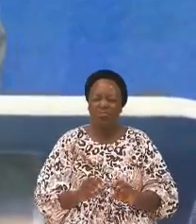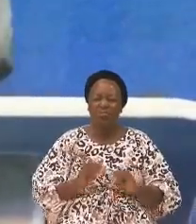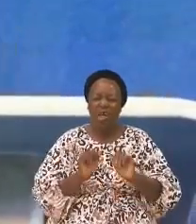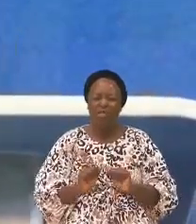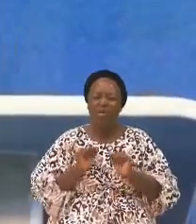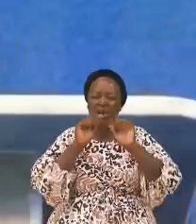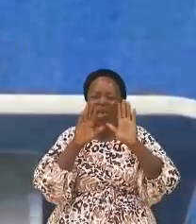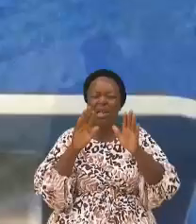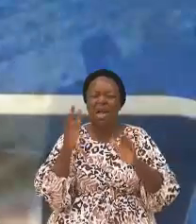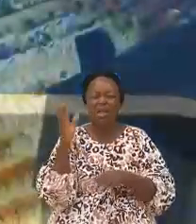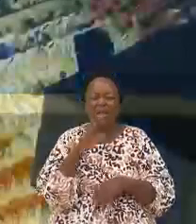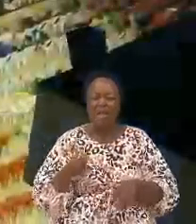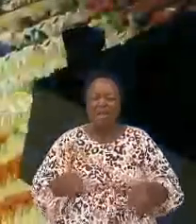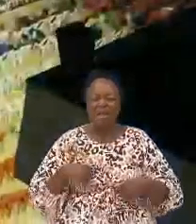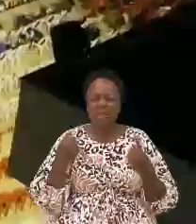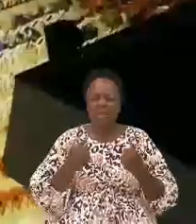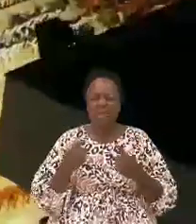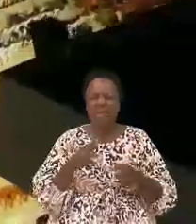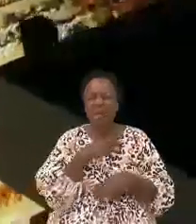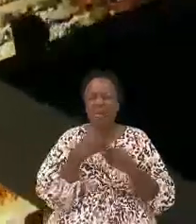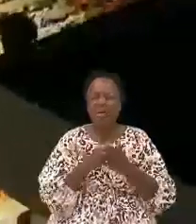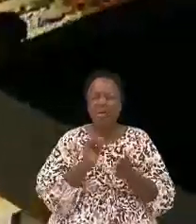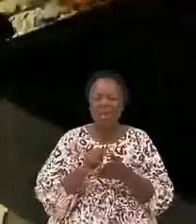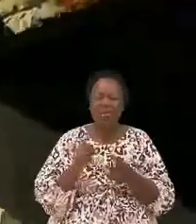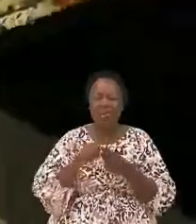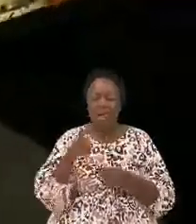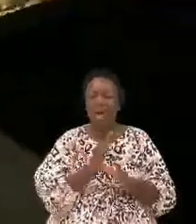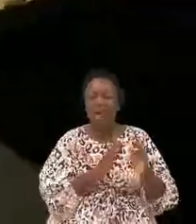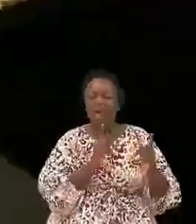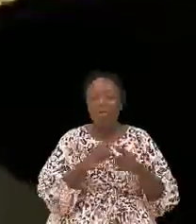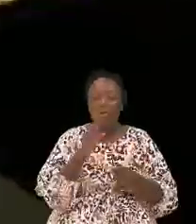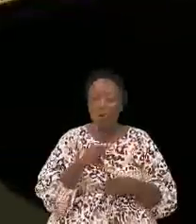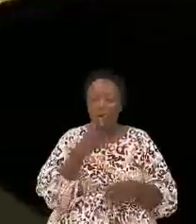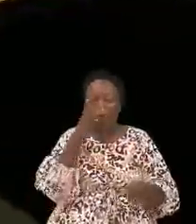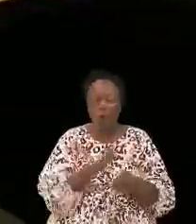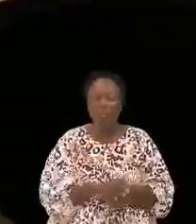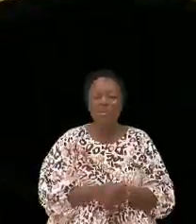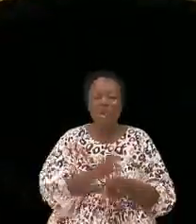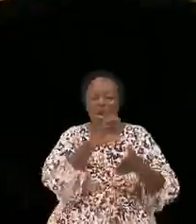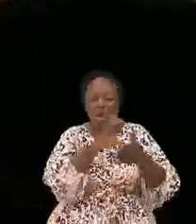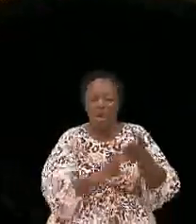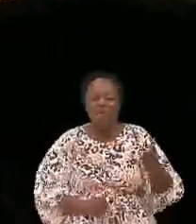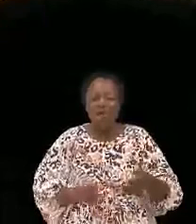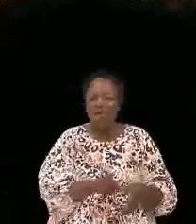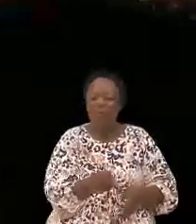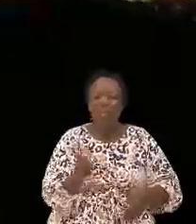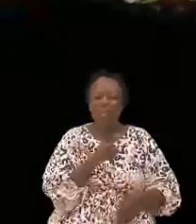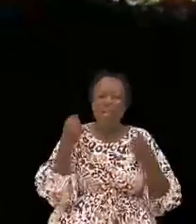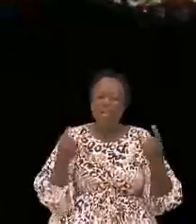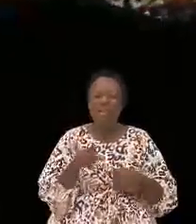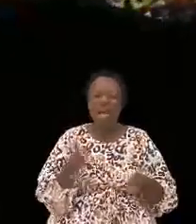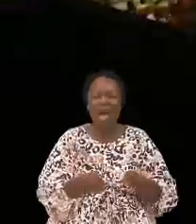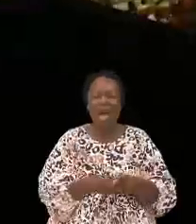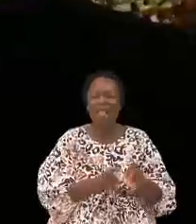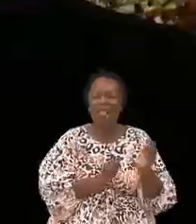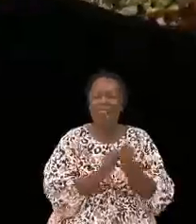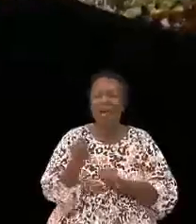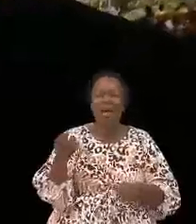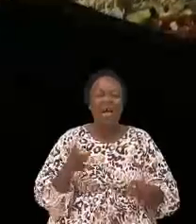they have handed over their sin, their transgression, their iniquity unto you according to your promise. Remove